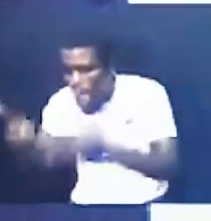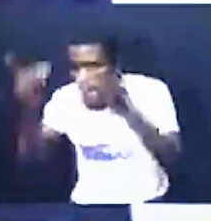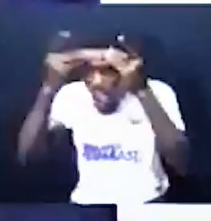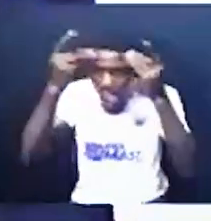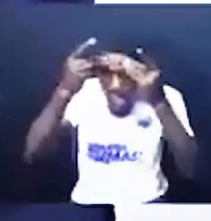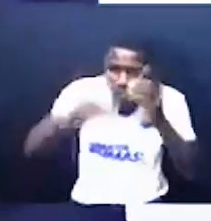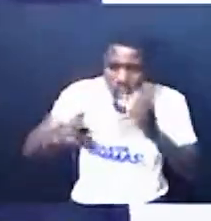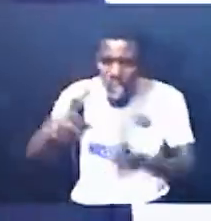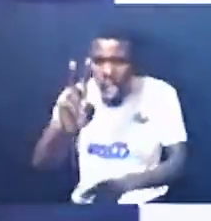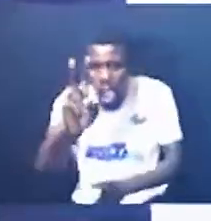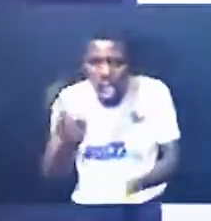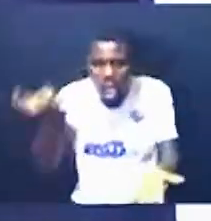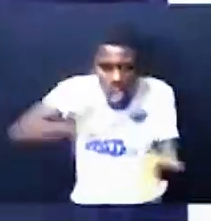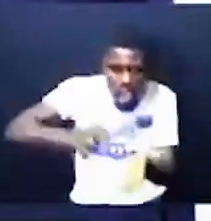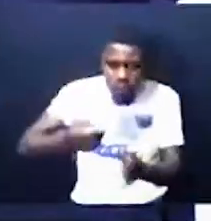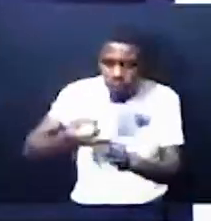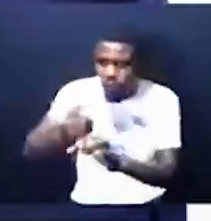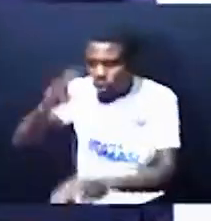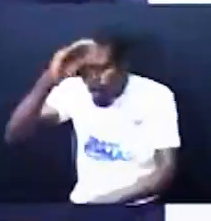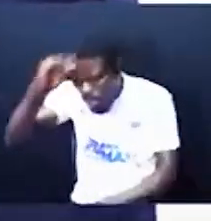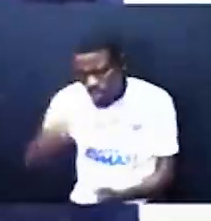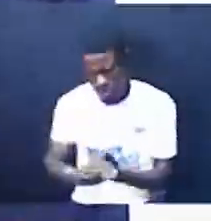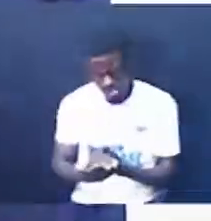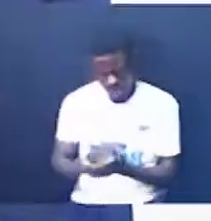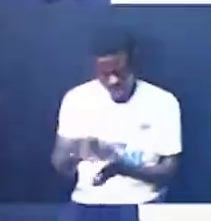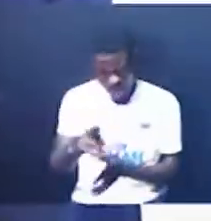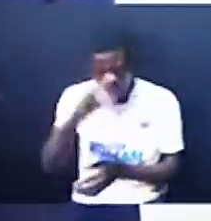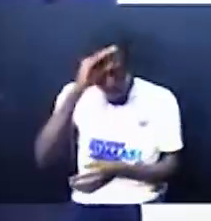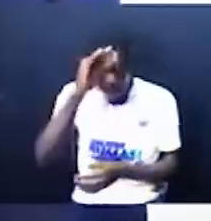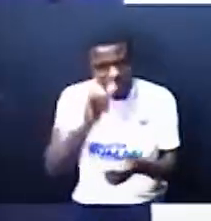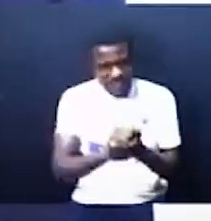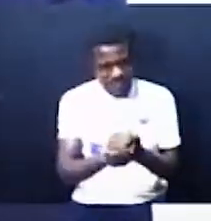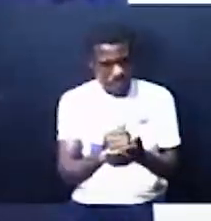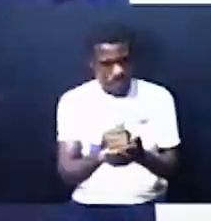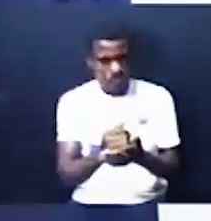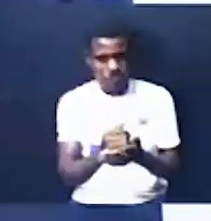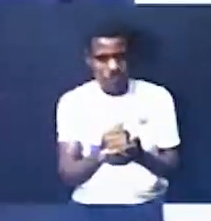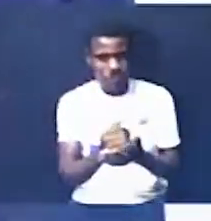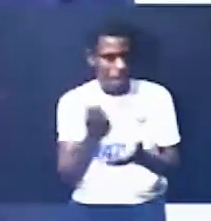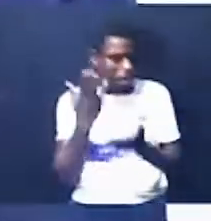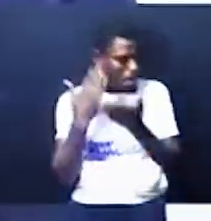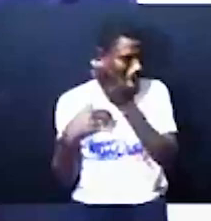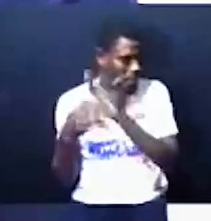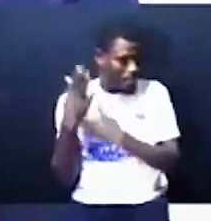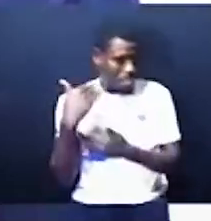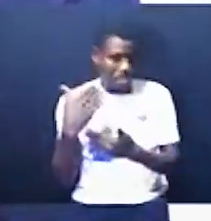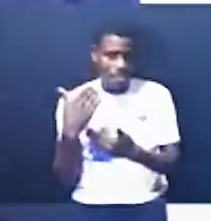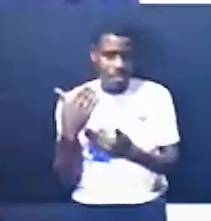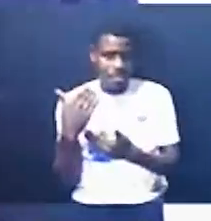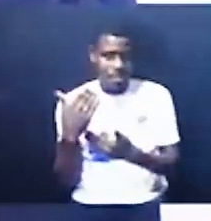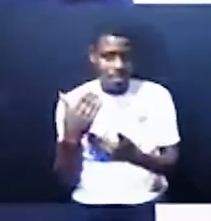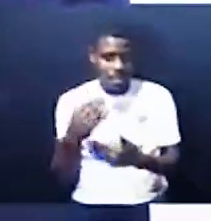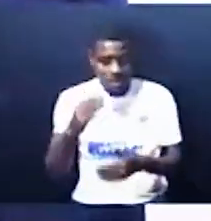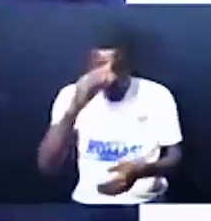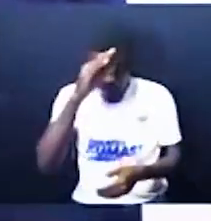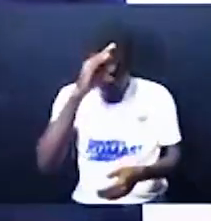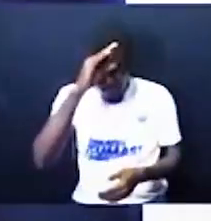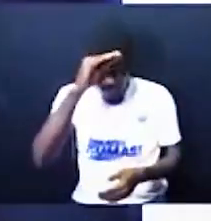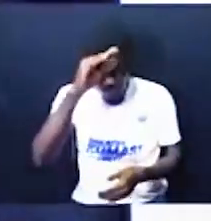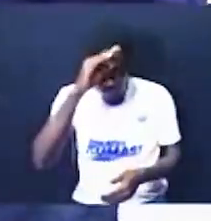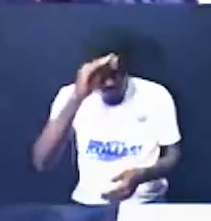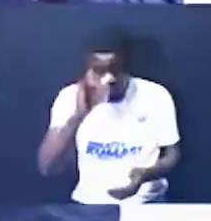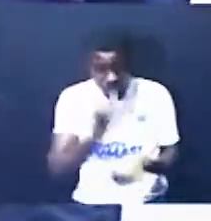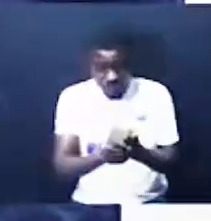or the one who restored the boy from Nain to